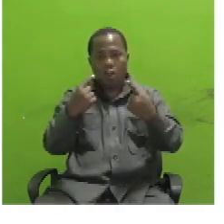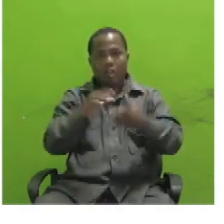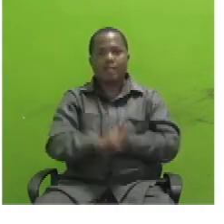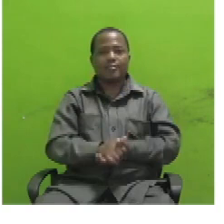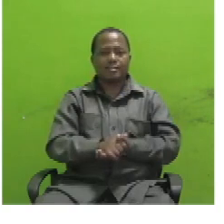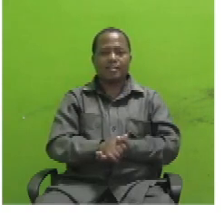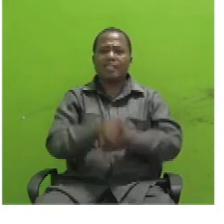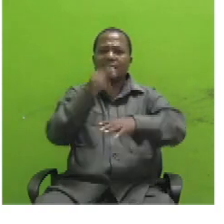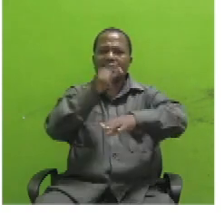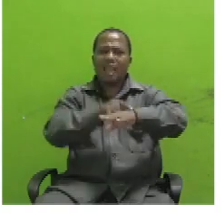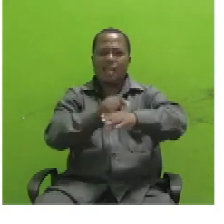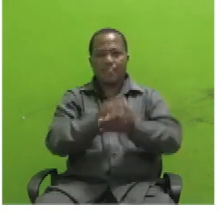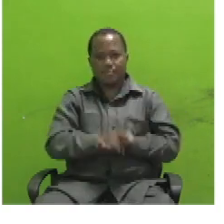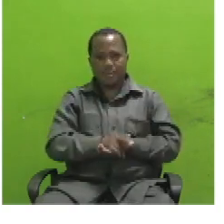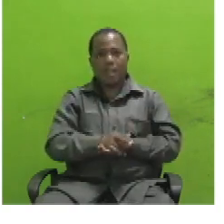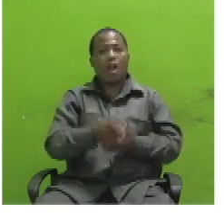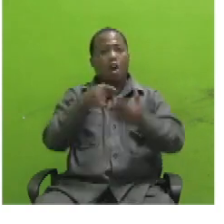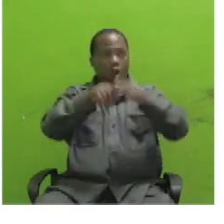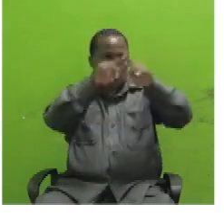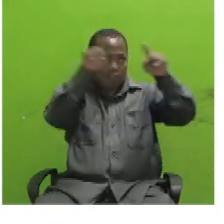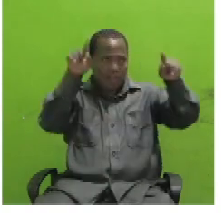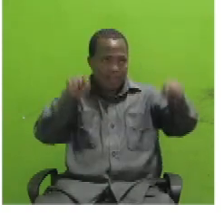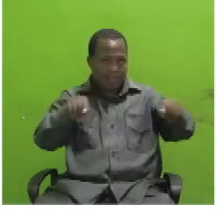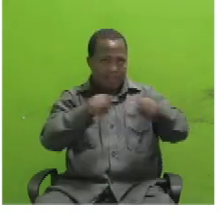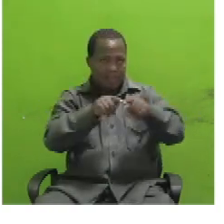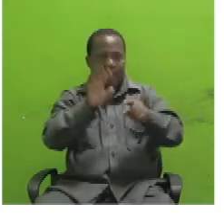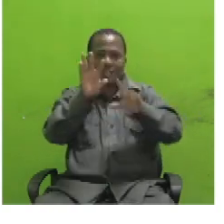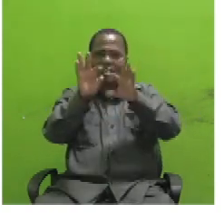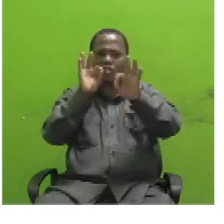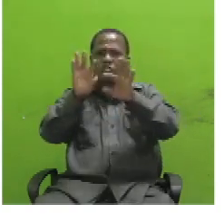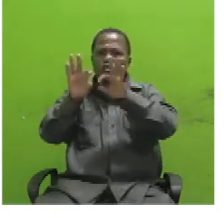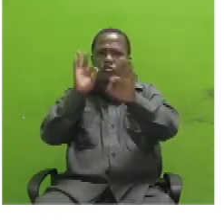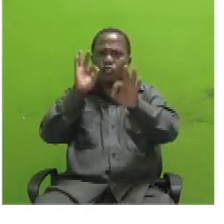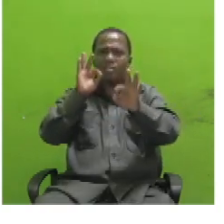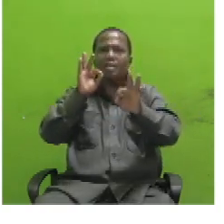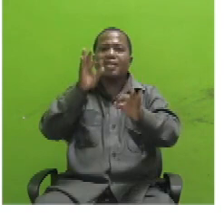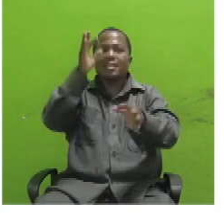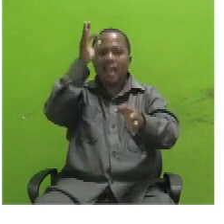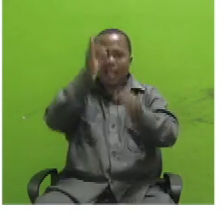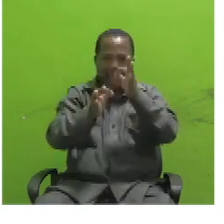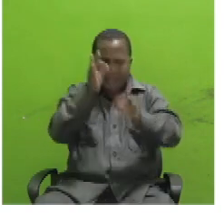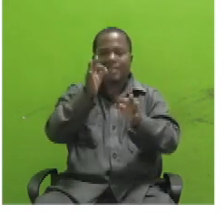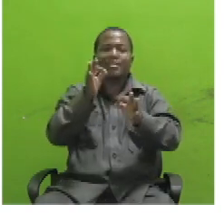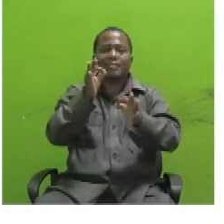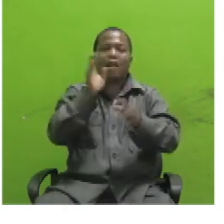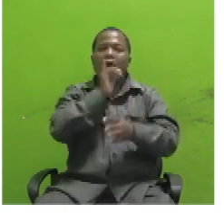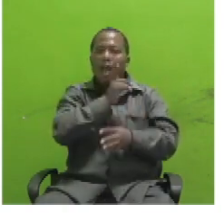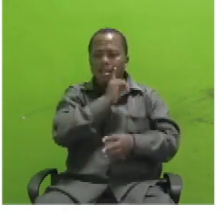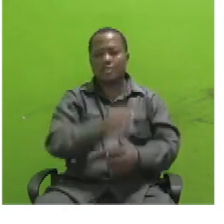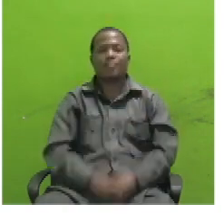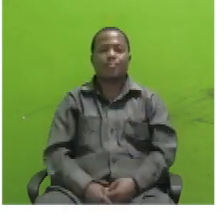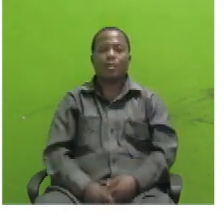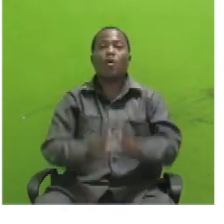display time on your screen. Then choose the correct answer.